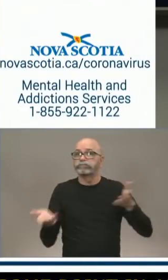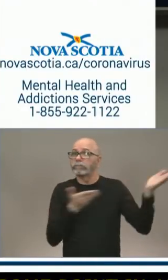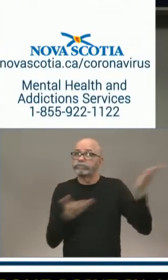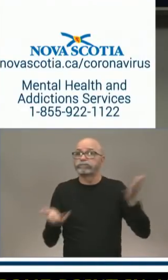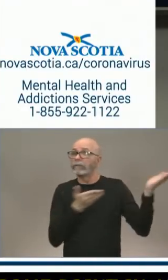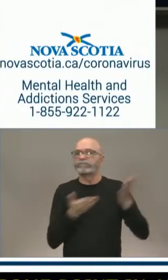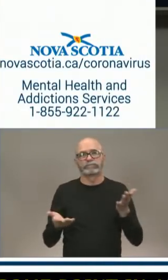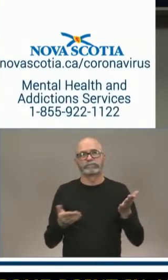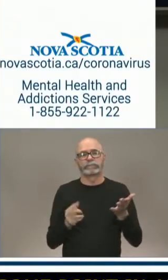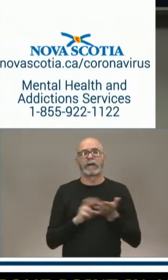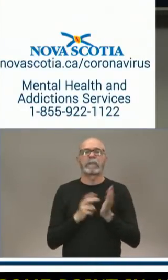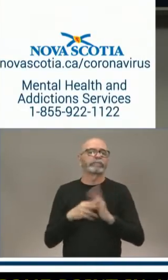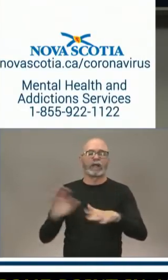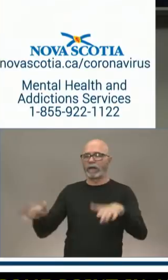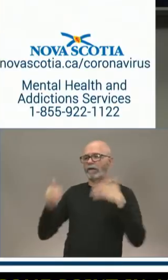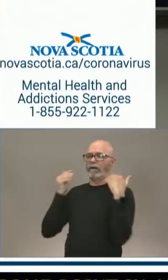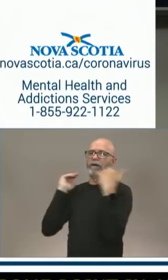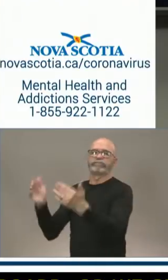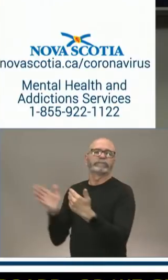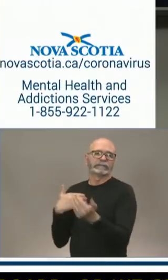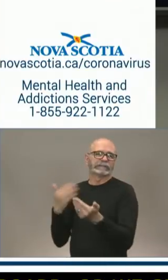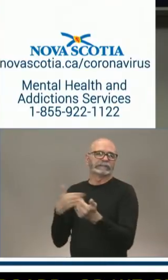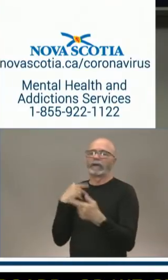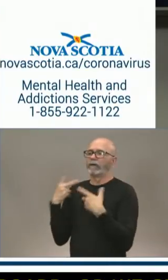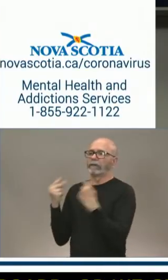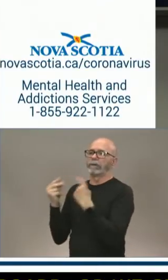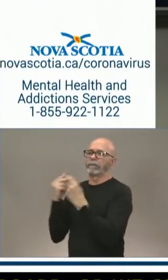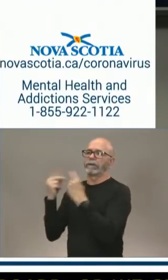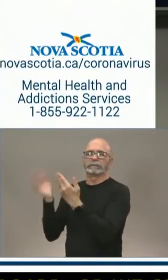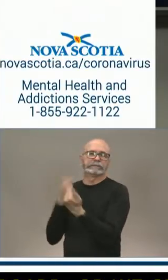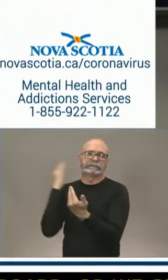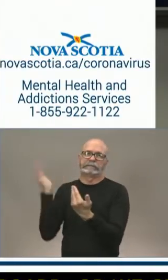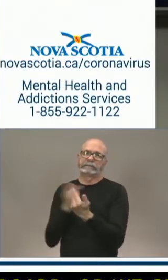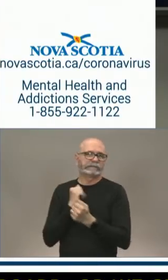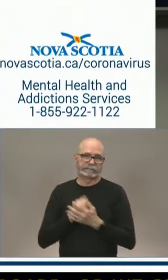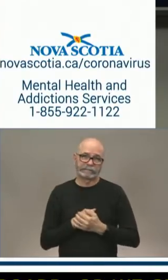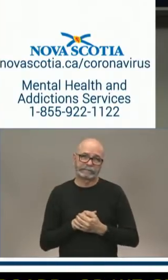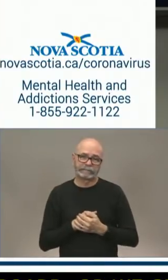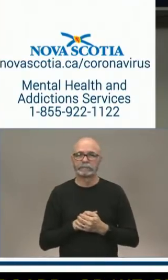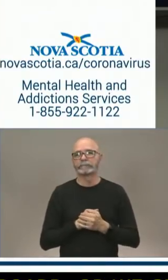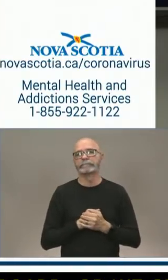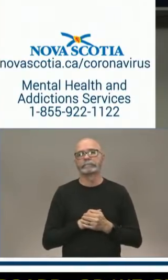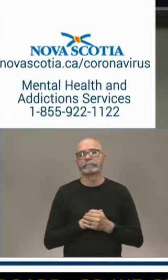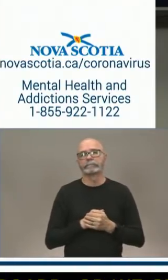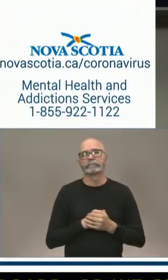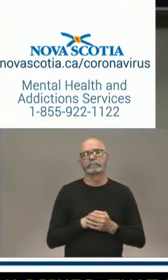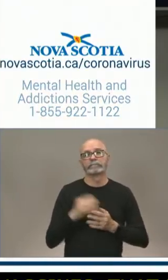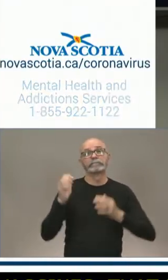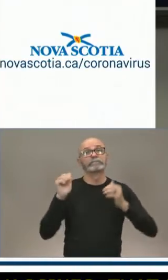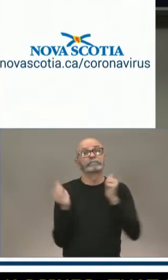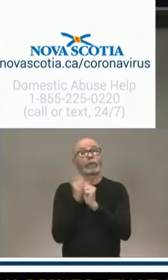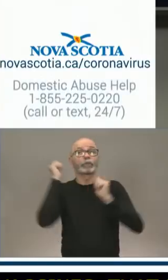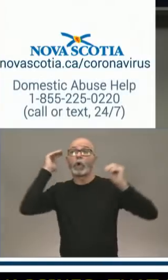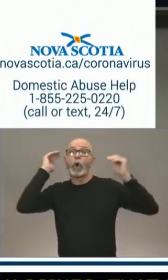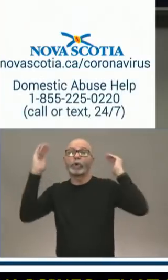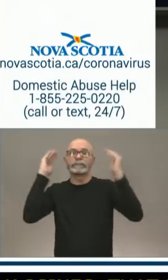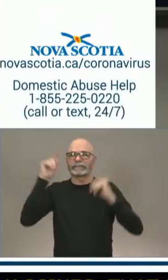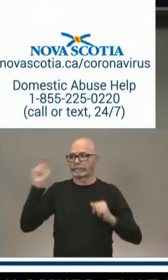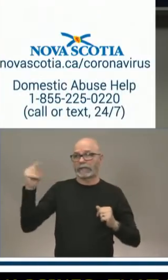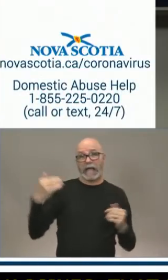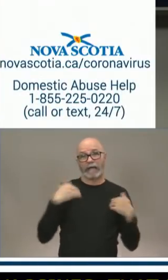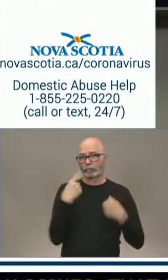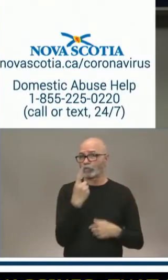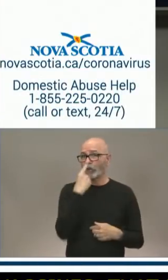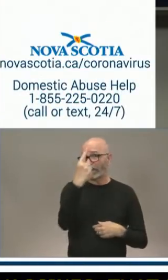opportunity for Nova Scotians to get vaccinated. When most of the adult population has at least one dose of vaccine, we will have a